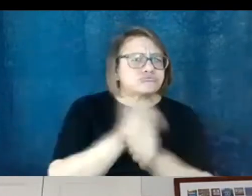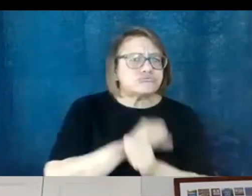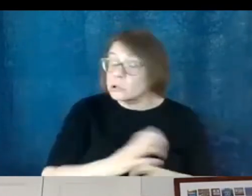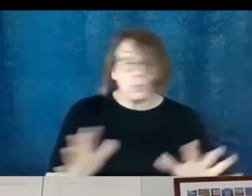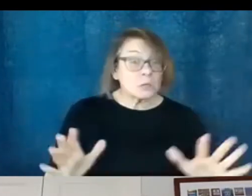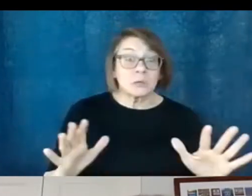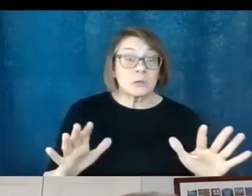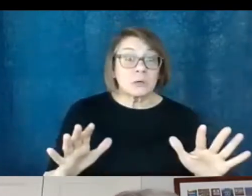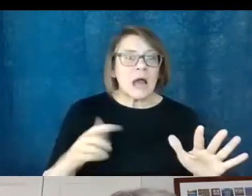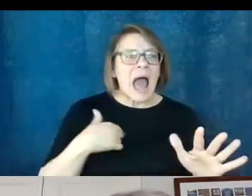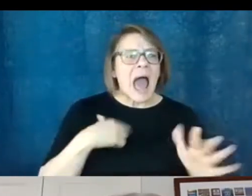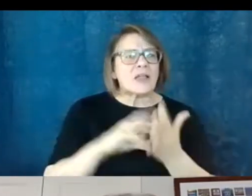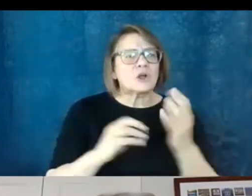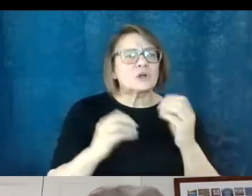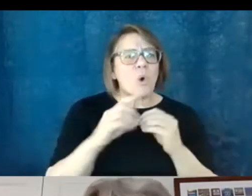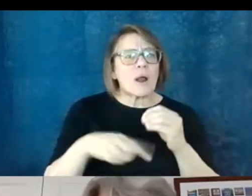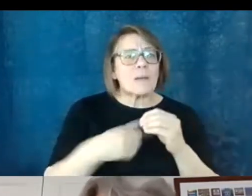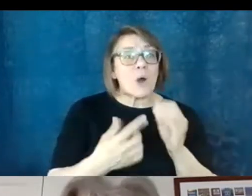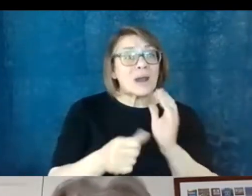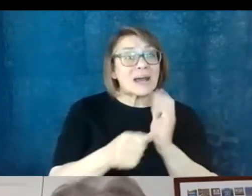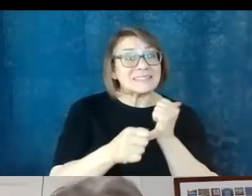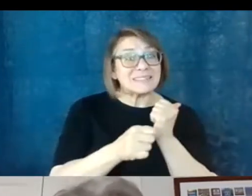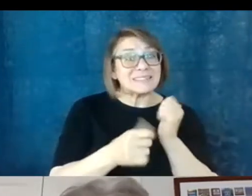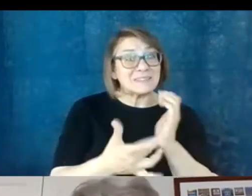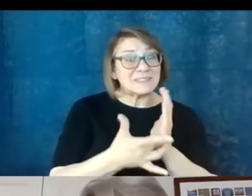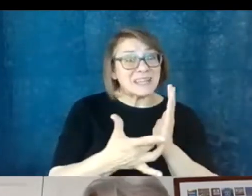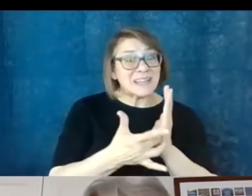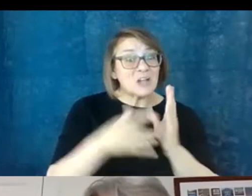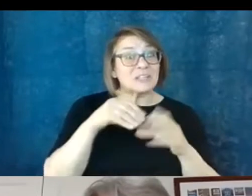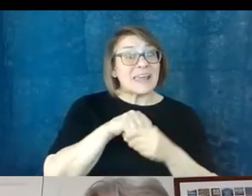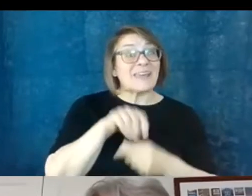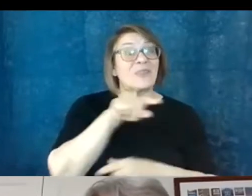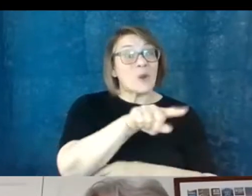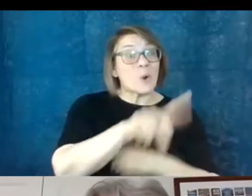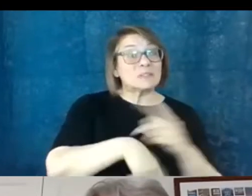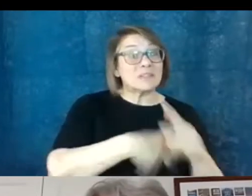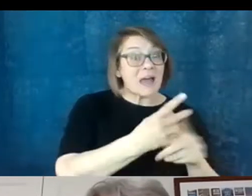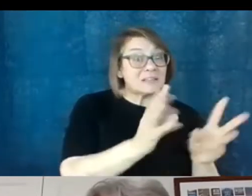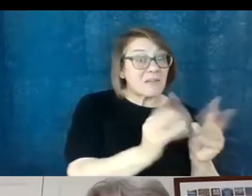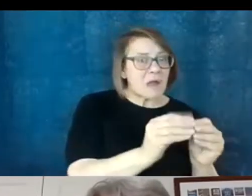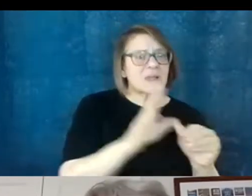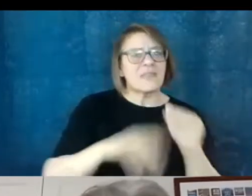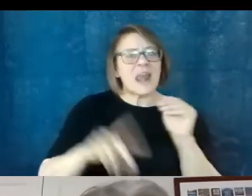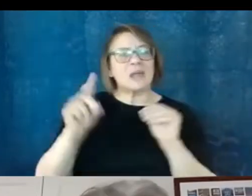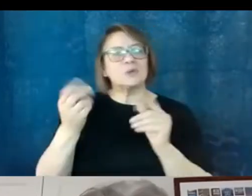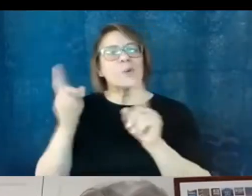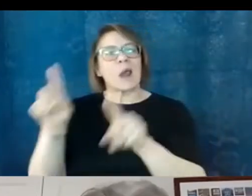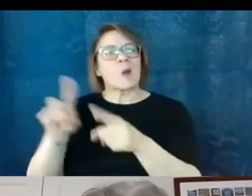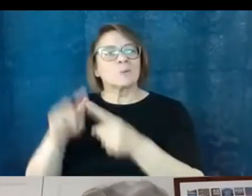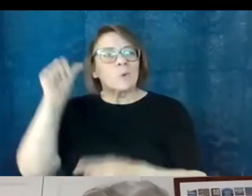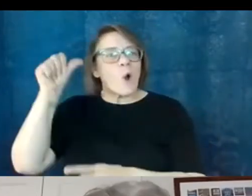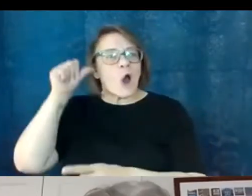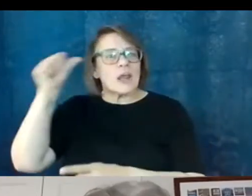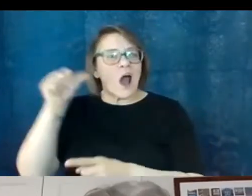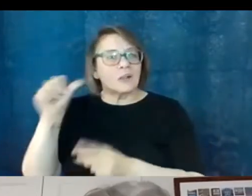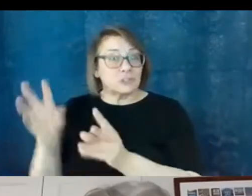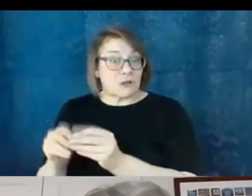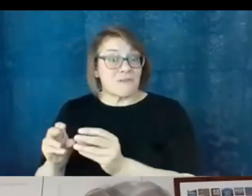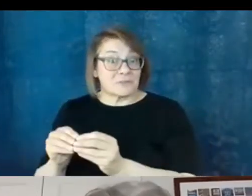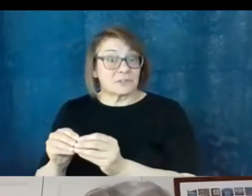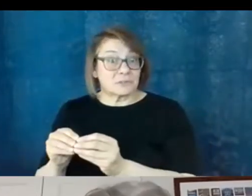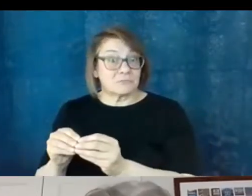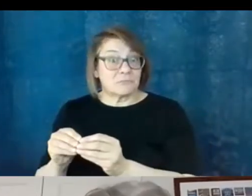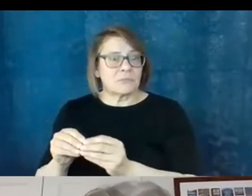learn more about assistive technology, I feel, at those conferences than I do at audiology conferences. You'll see